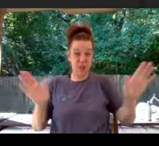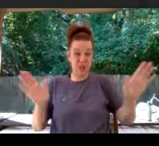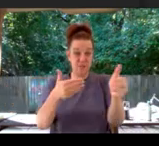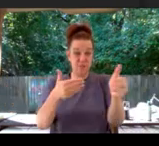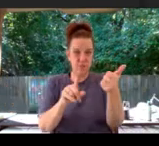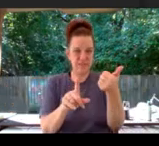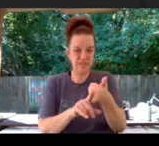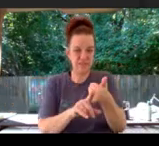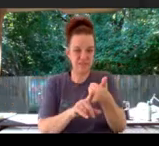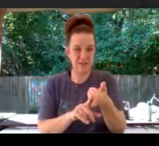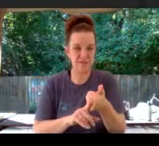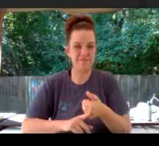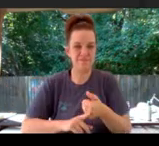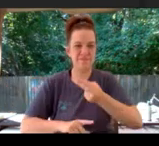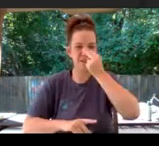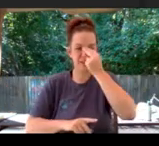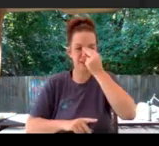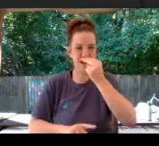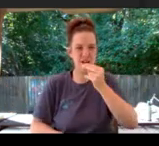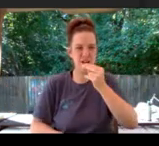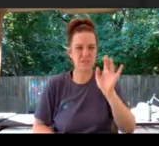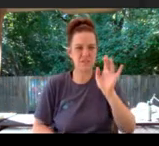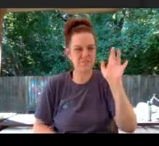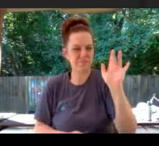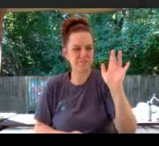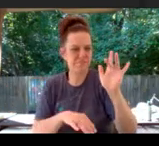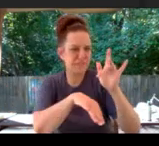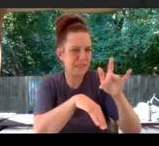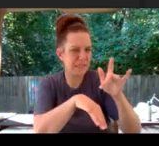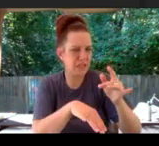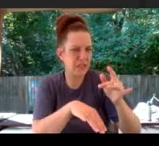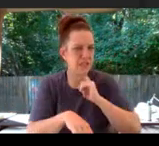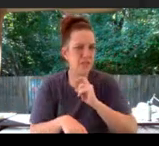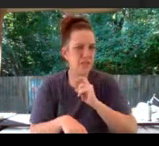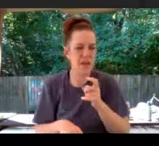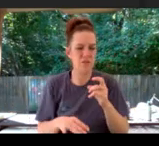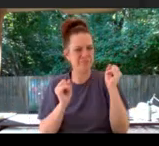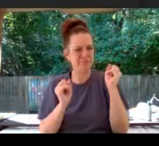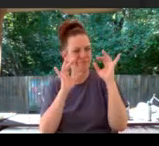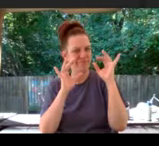against the metal and was surprised to find it was cool.